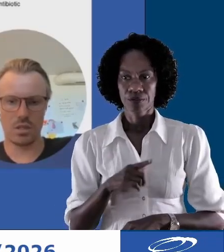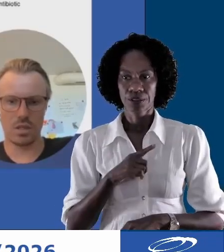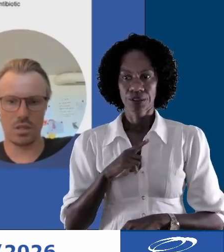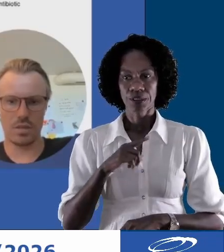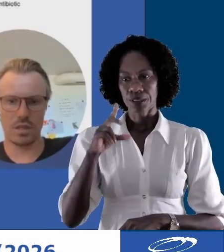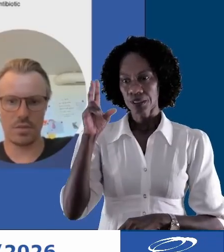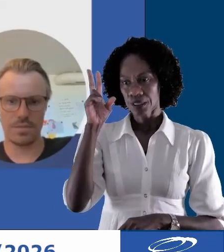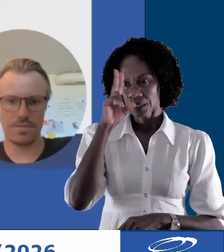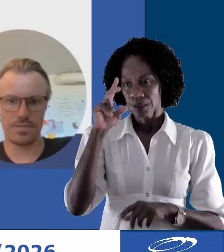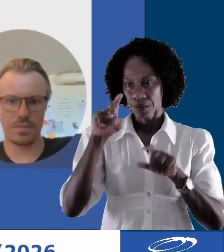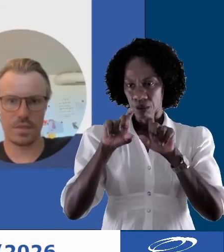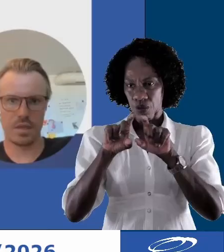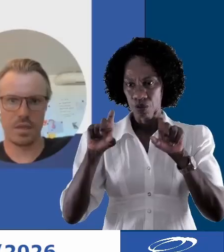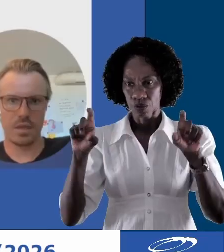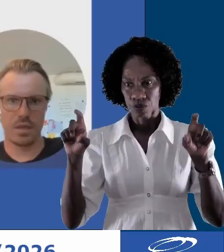this topic.